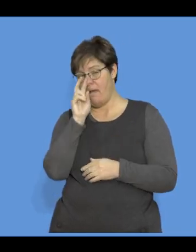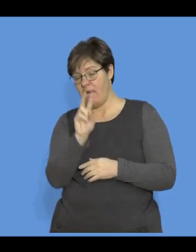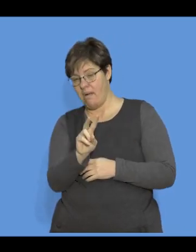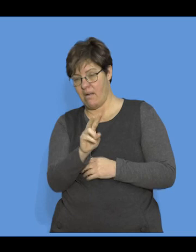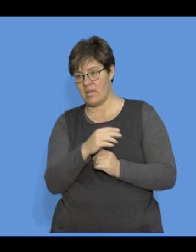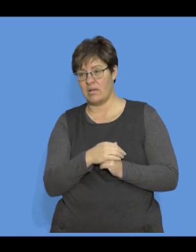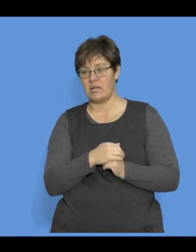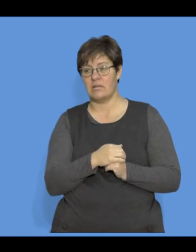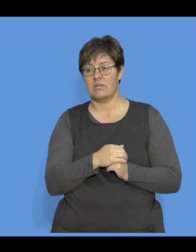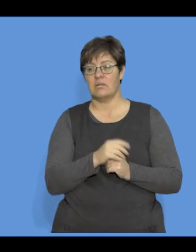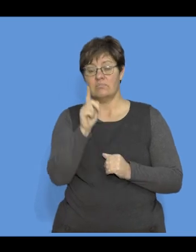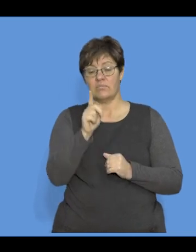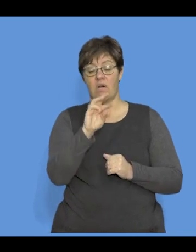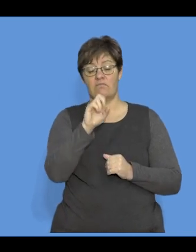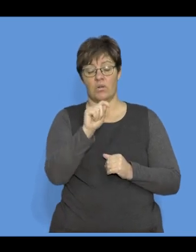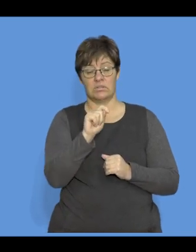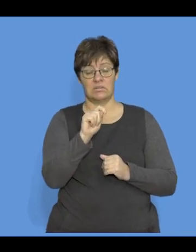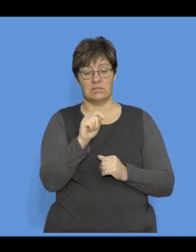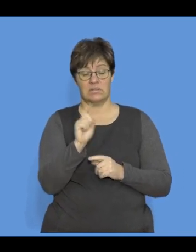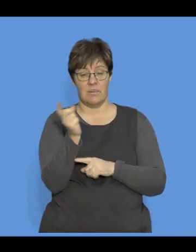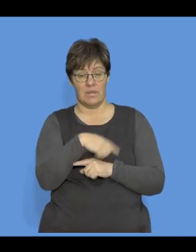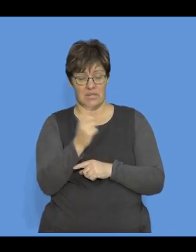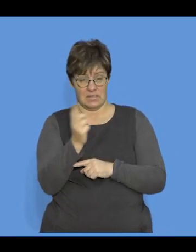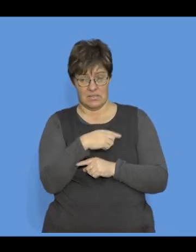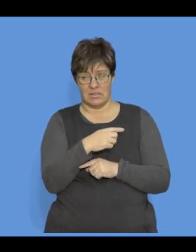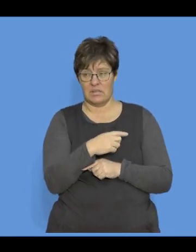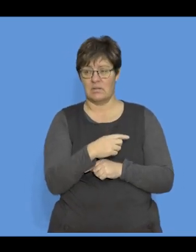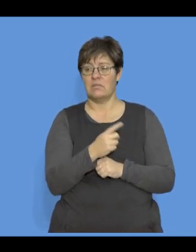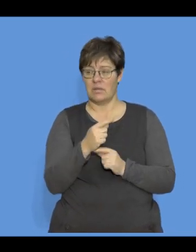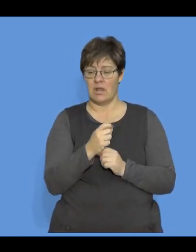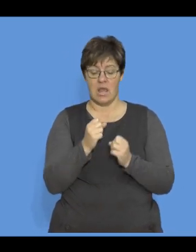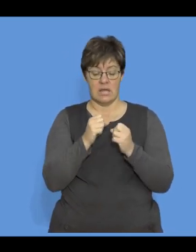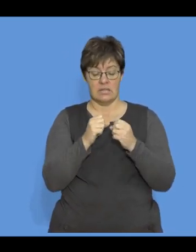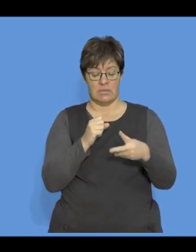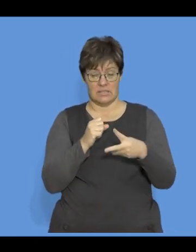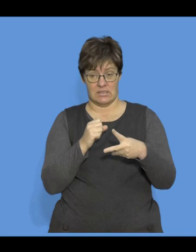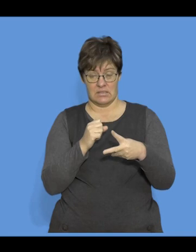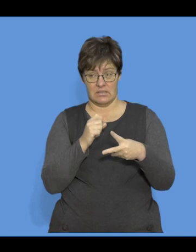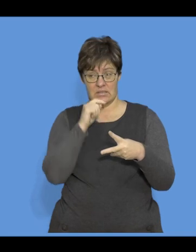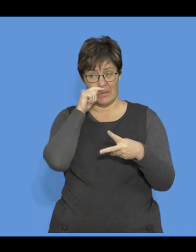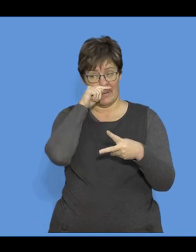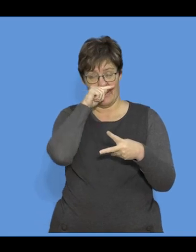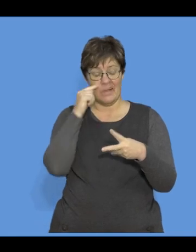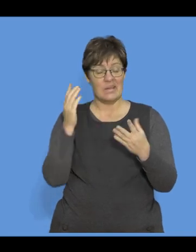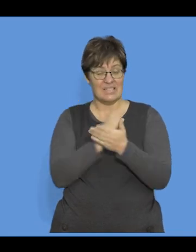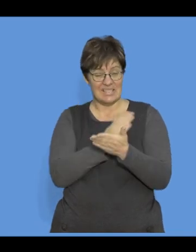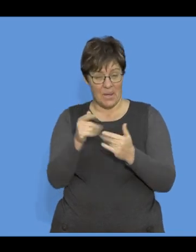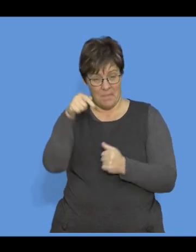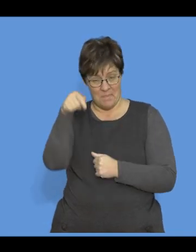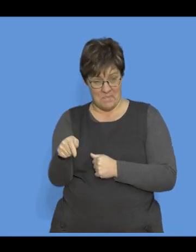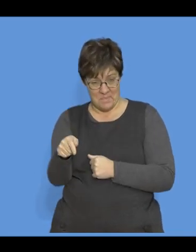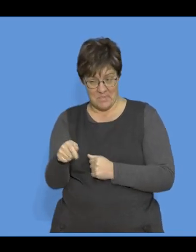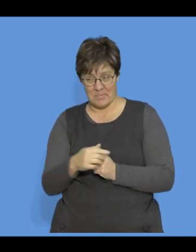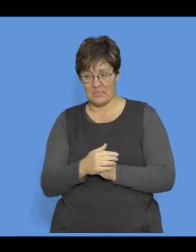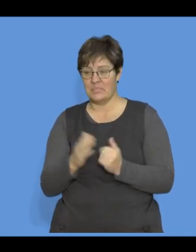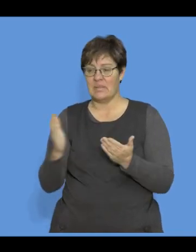that voltmeter, that voltage is going to be split or divided. Some of it's going to be over here. Some